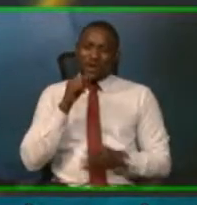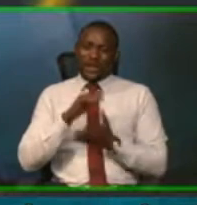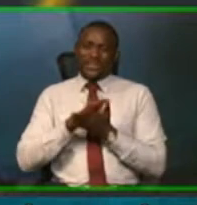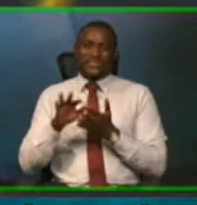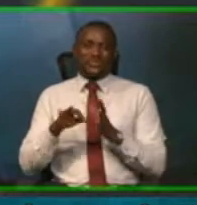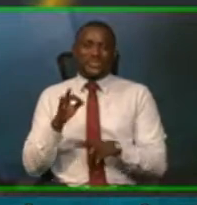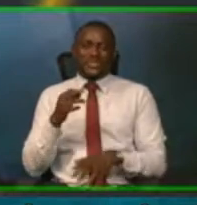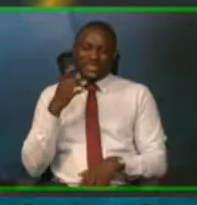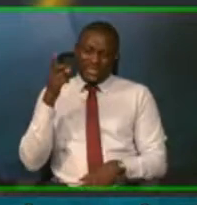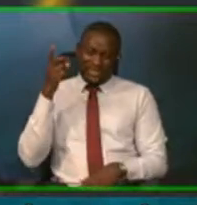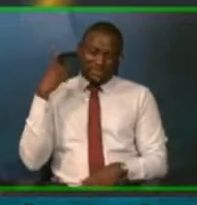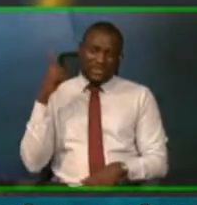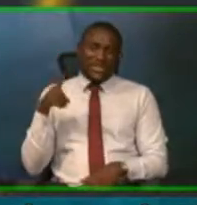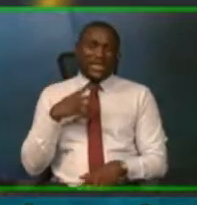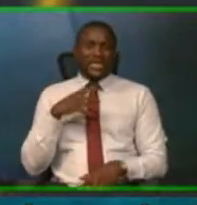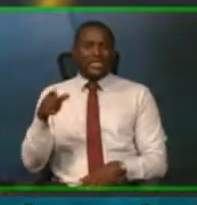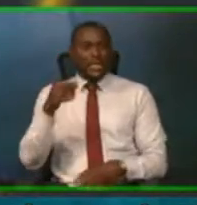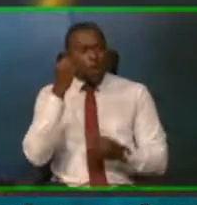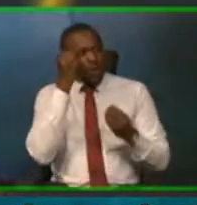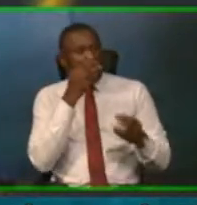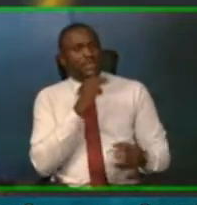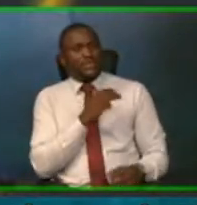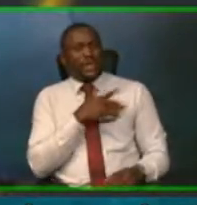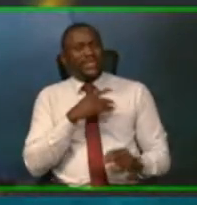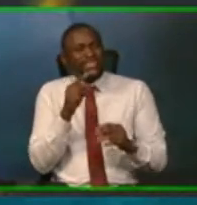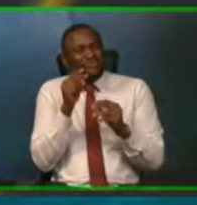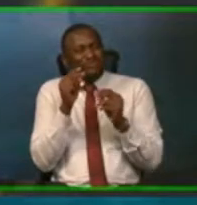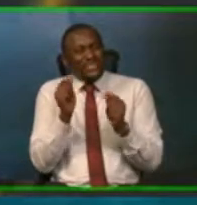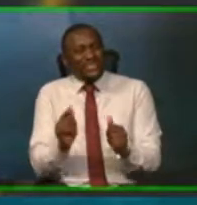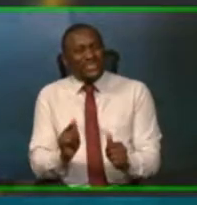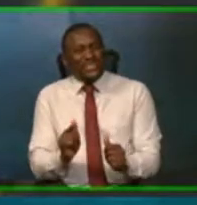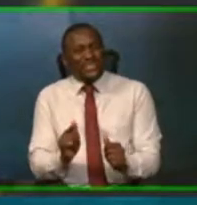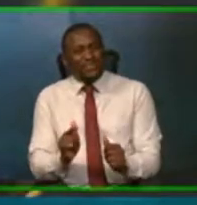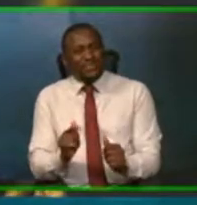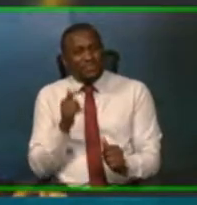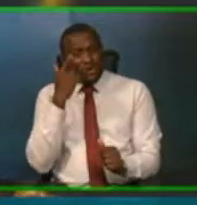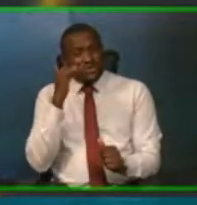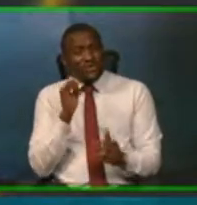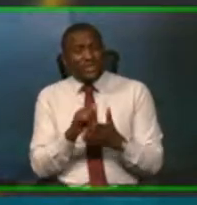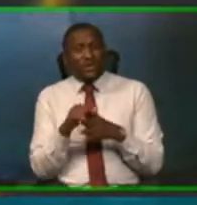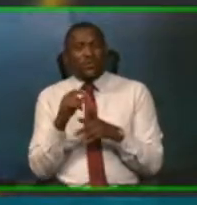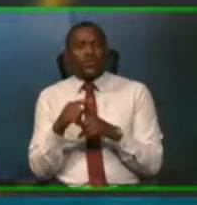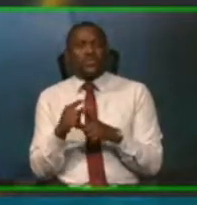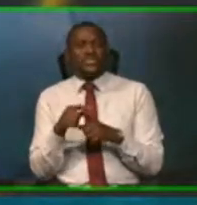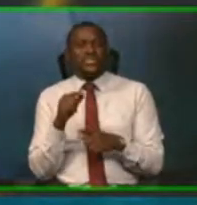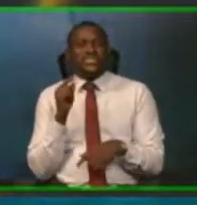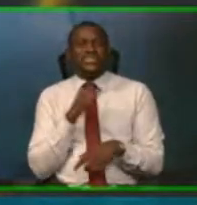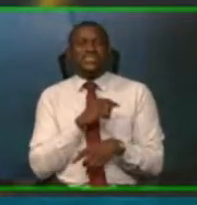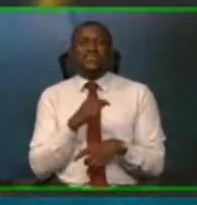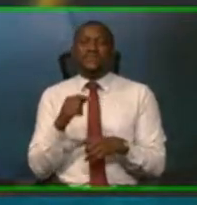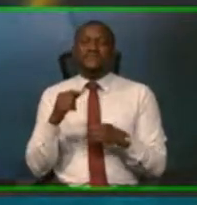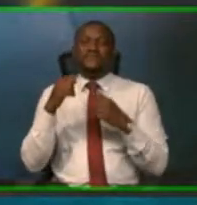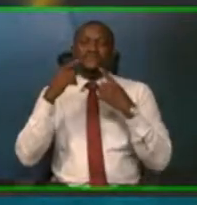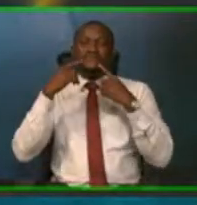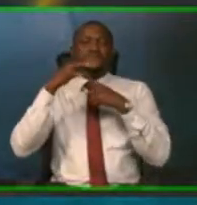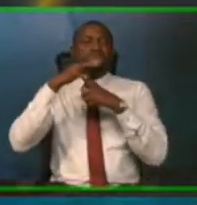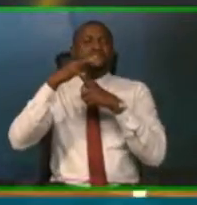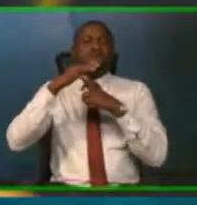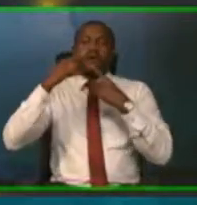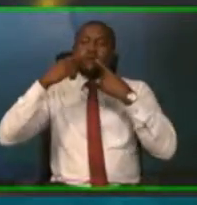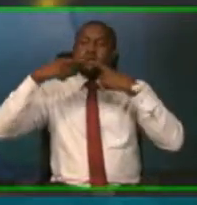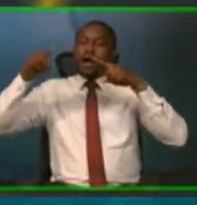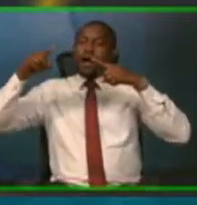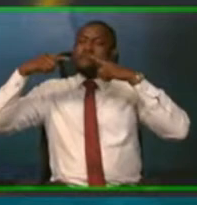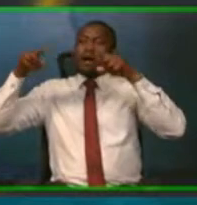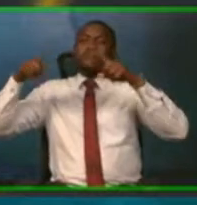him. And immediately, on account of the word, his fame spread abroad to all the